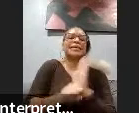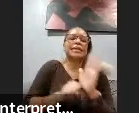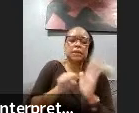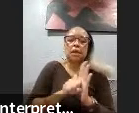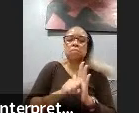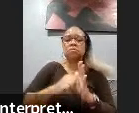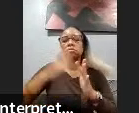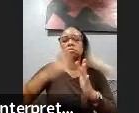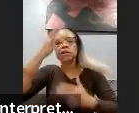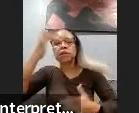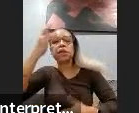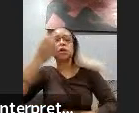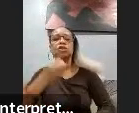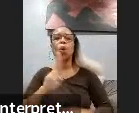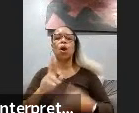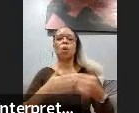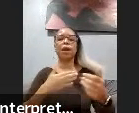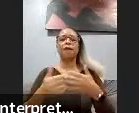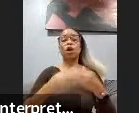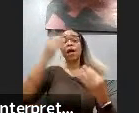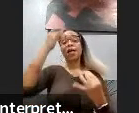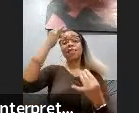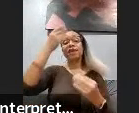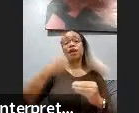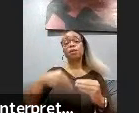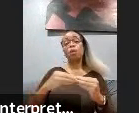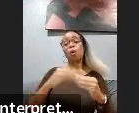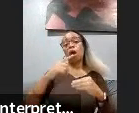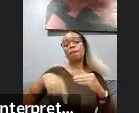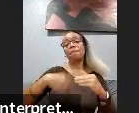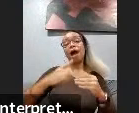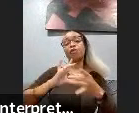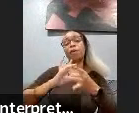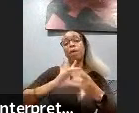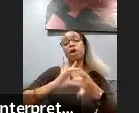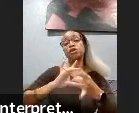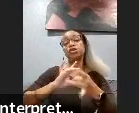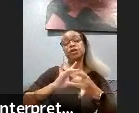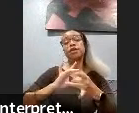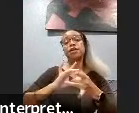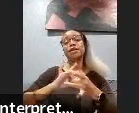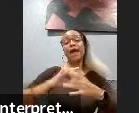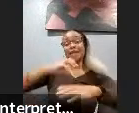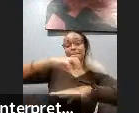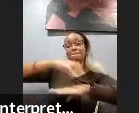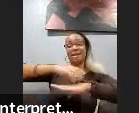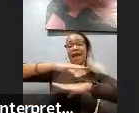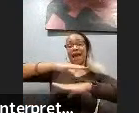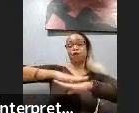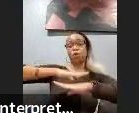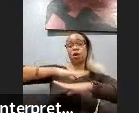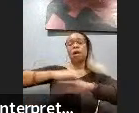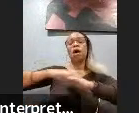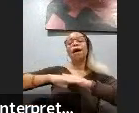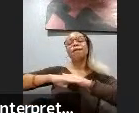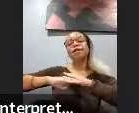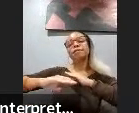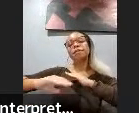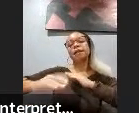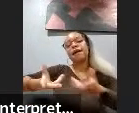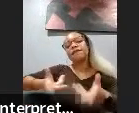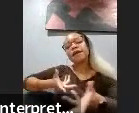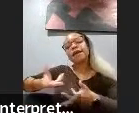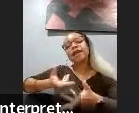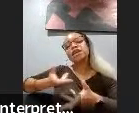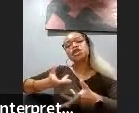whatever. But thinking more about the partnerships that have been built as a platform for sustainability of engaging community